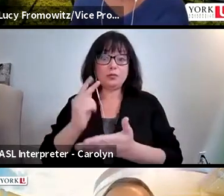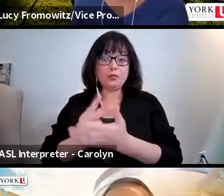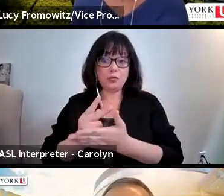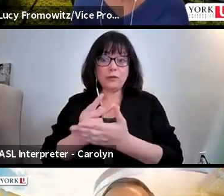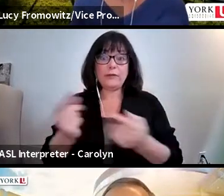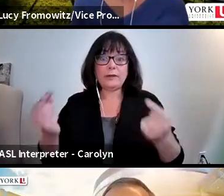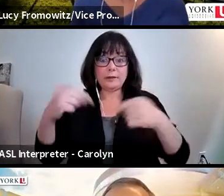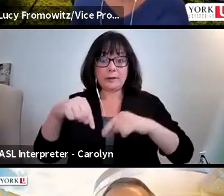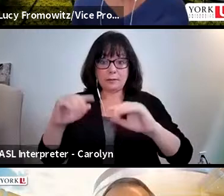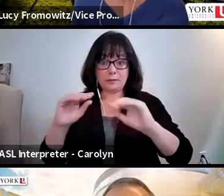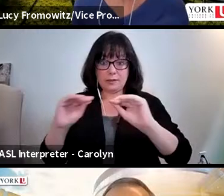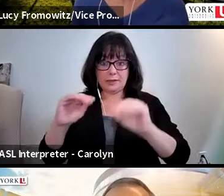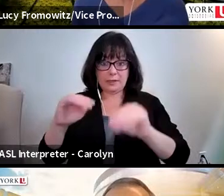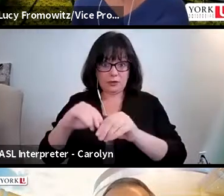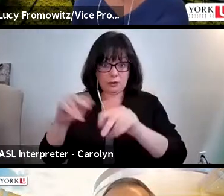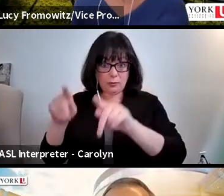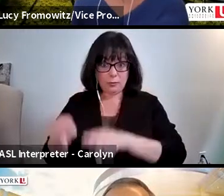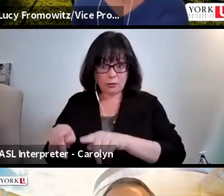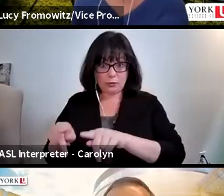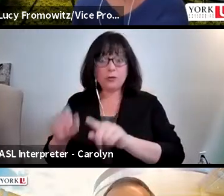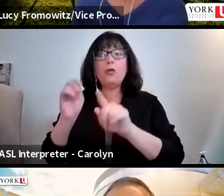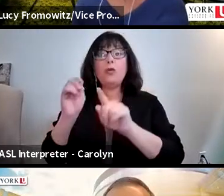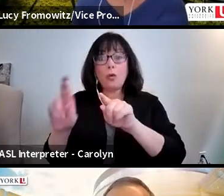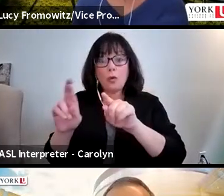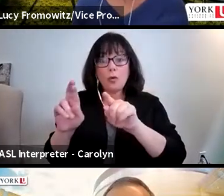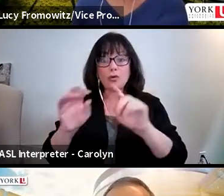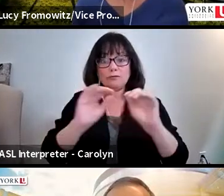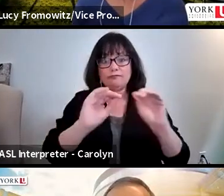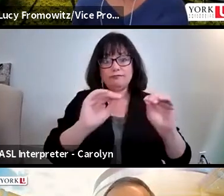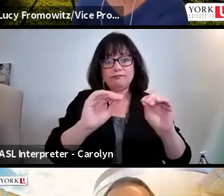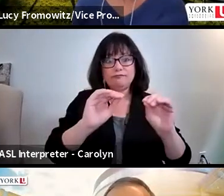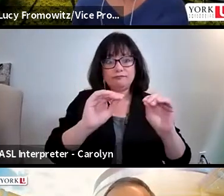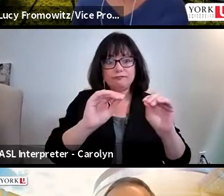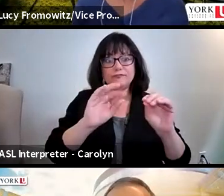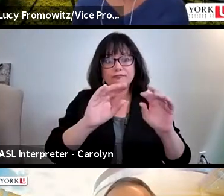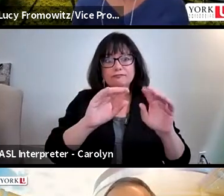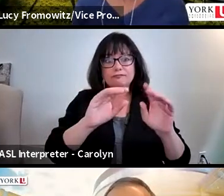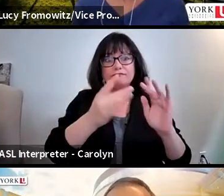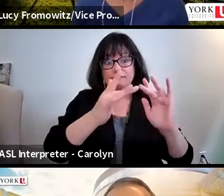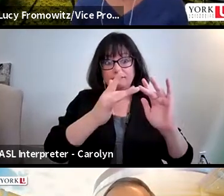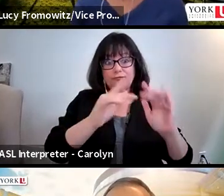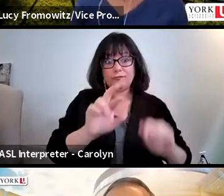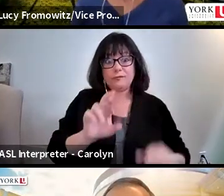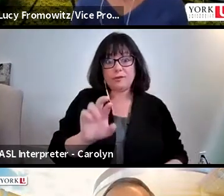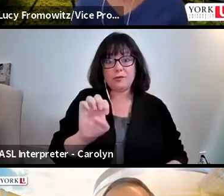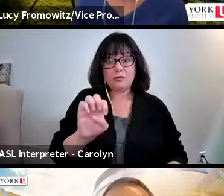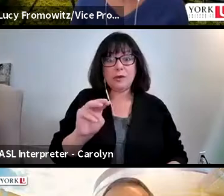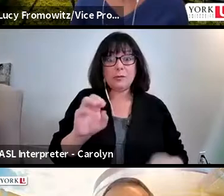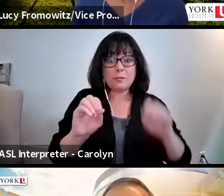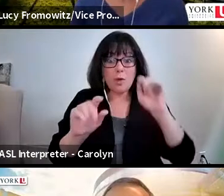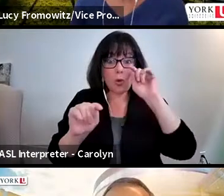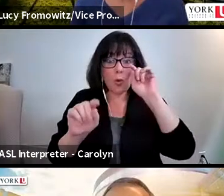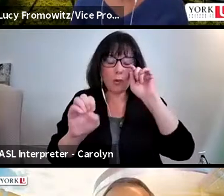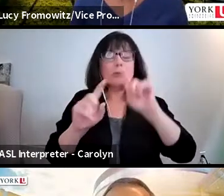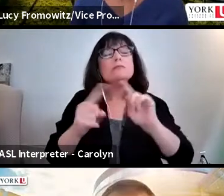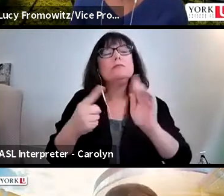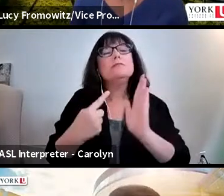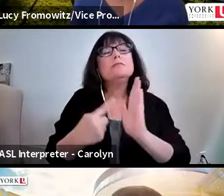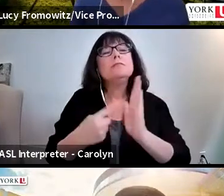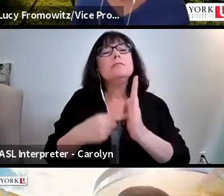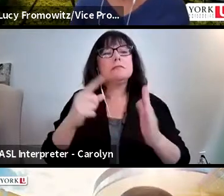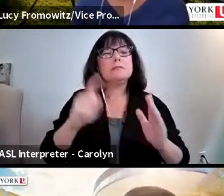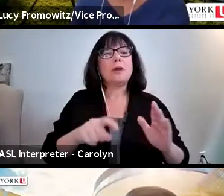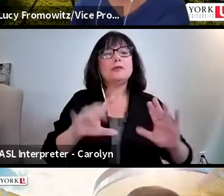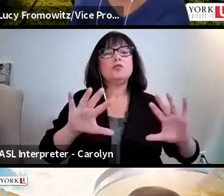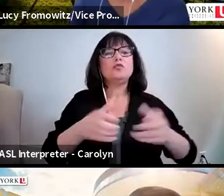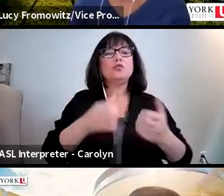taught remotely. In either case, there are group projects in which students may need to meet in person to work on and complete their projects